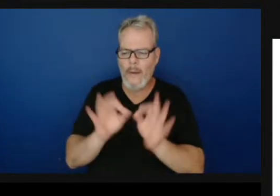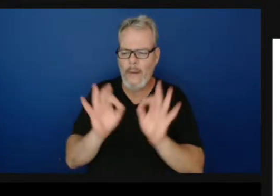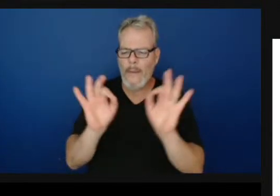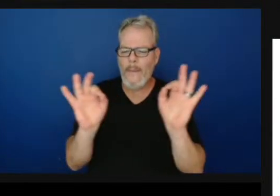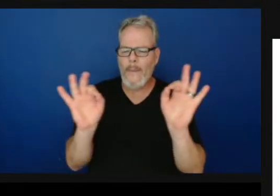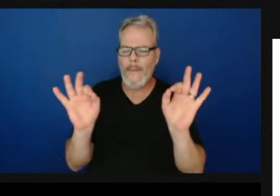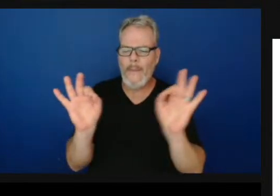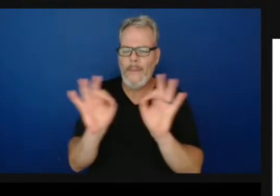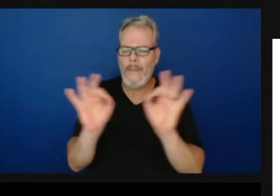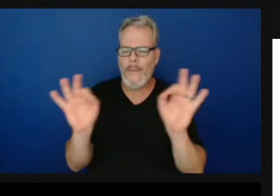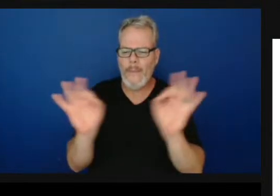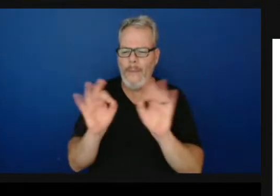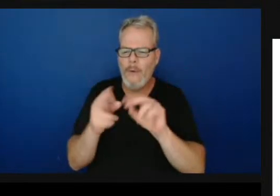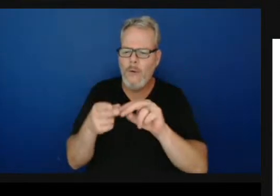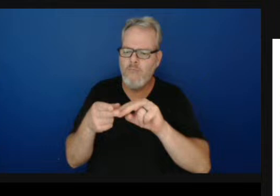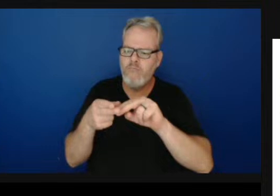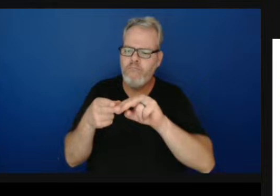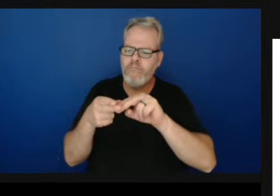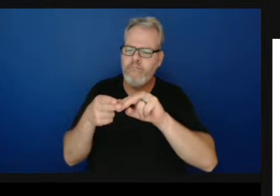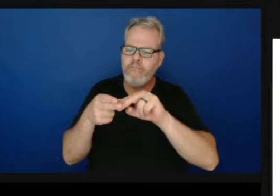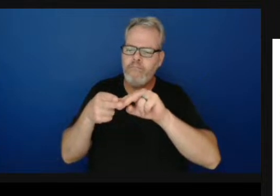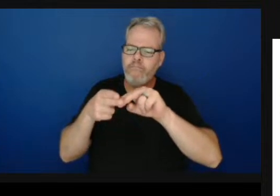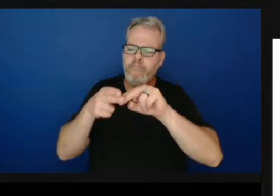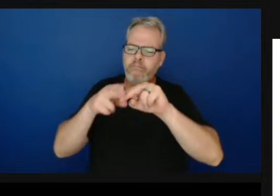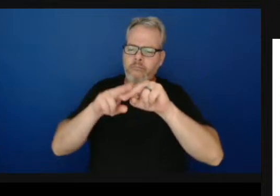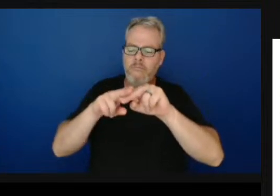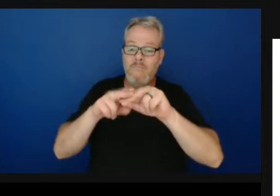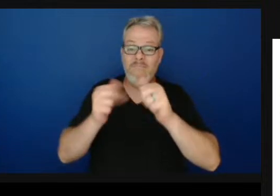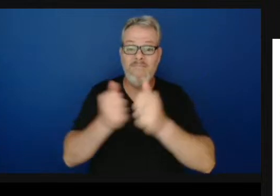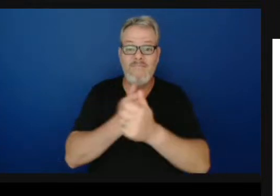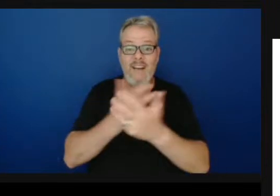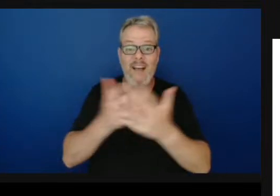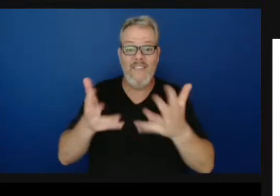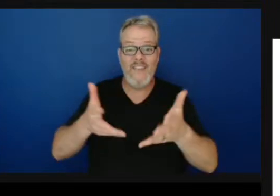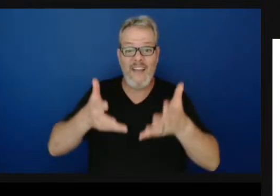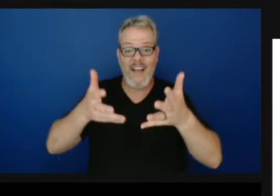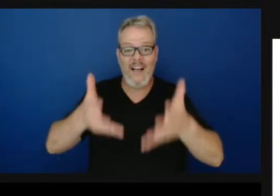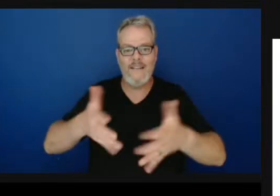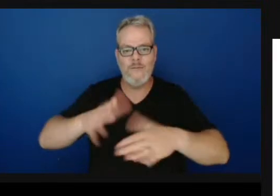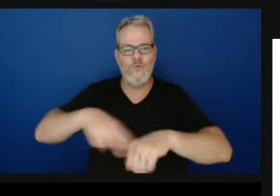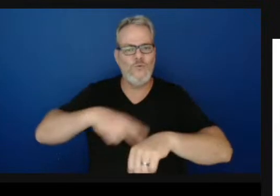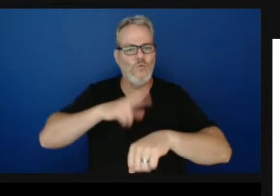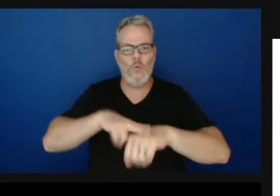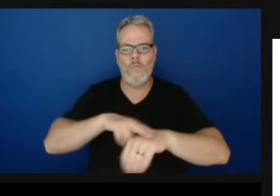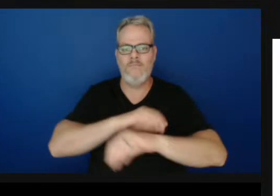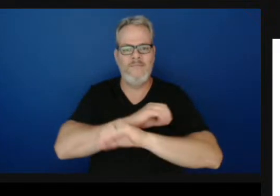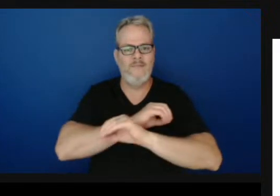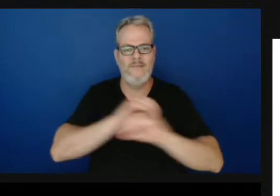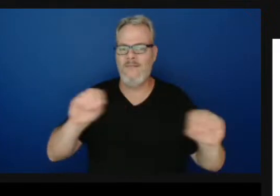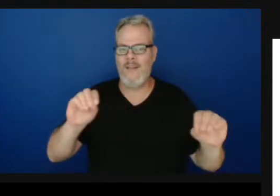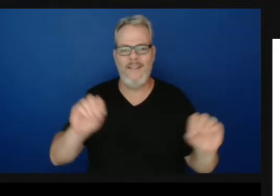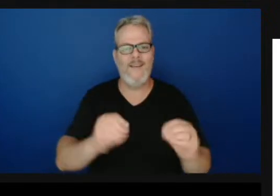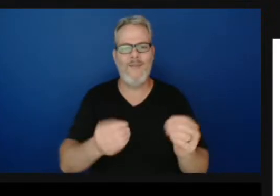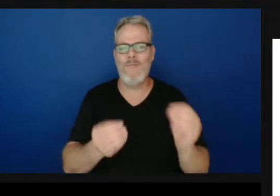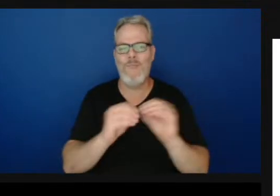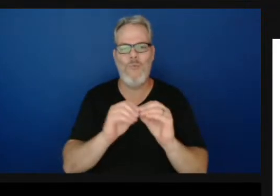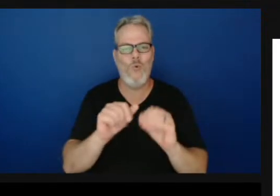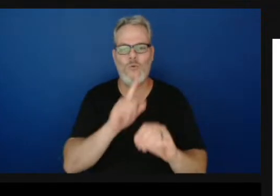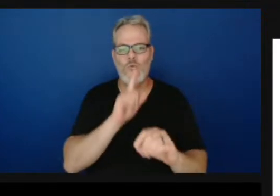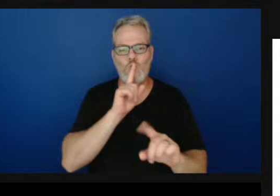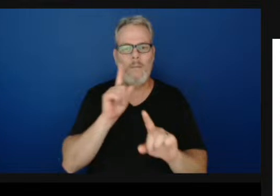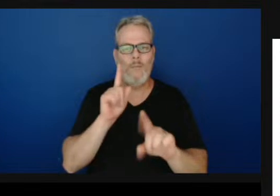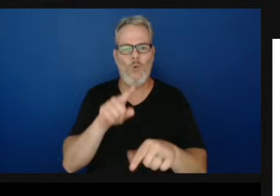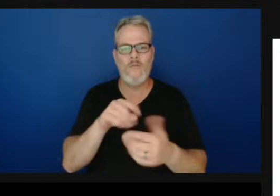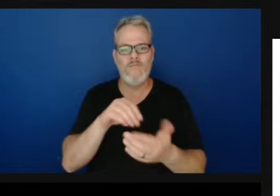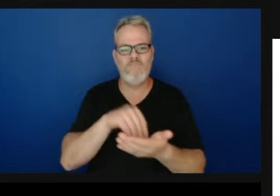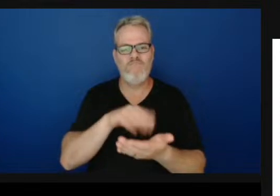the summit, and everything else is normal. There's really nothing else to report on Mauna Loa. We're still keeping an eye on it, but that